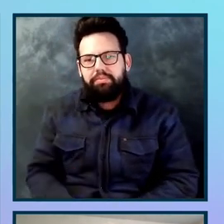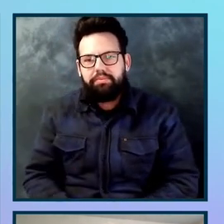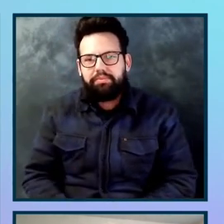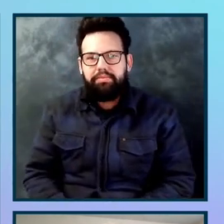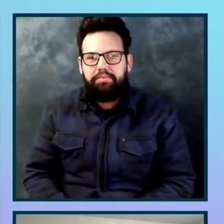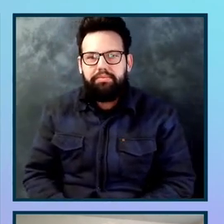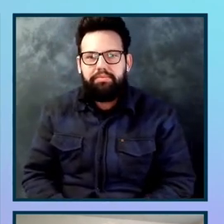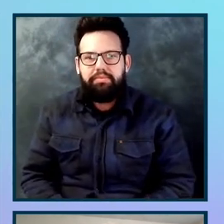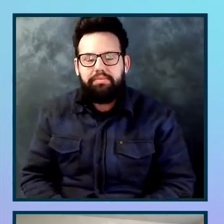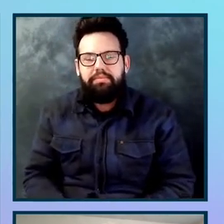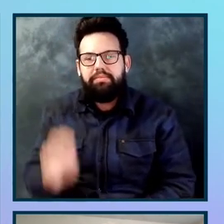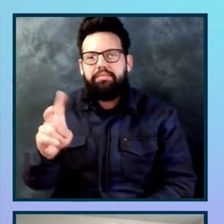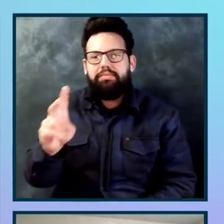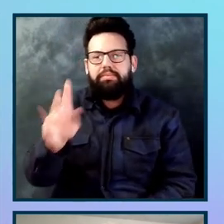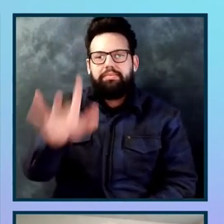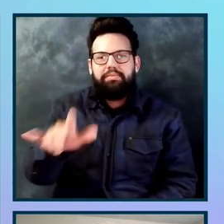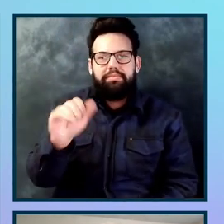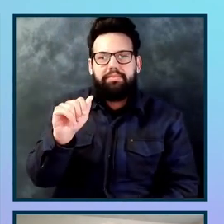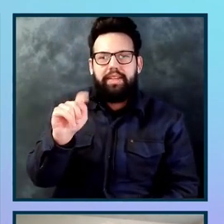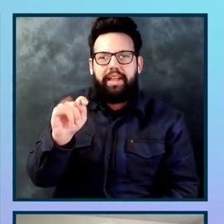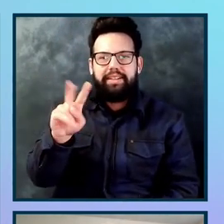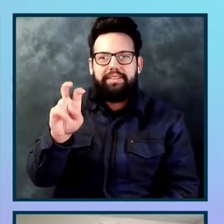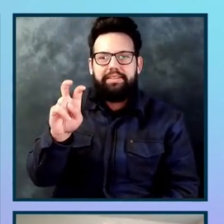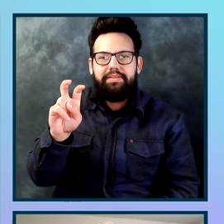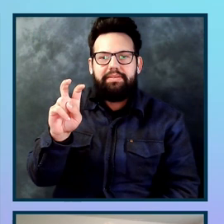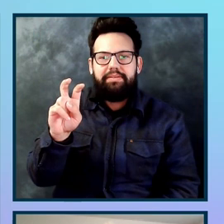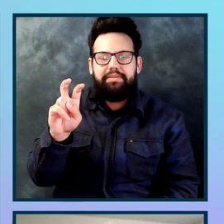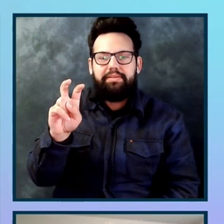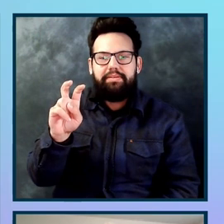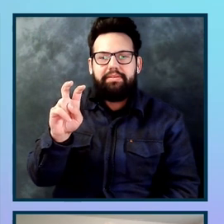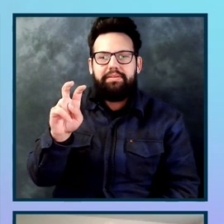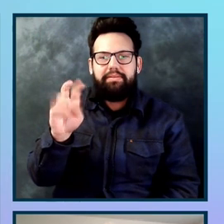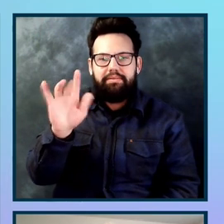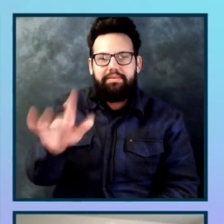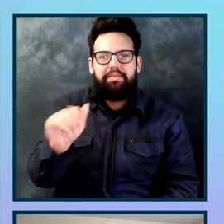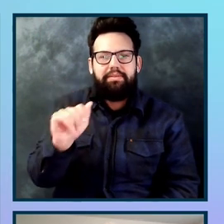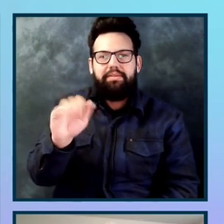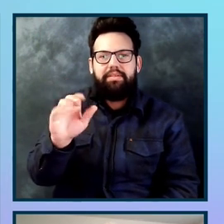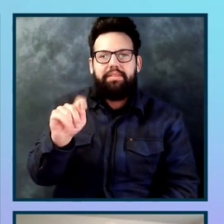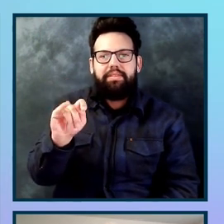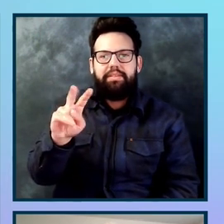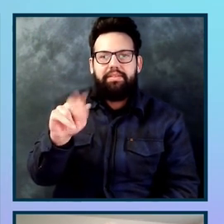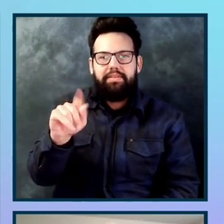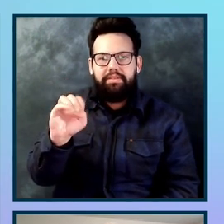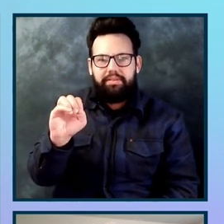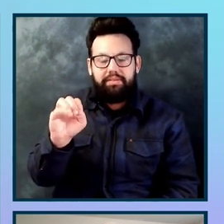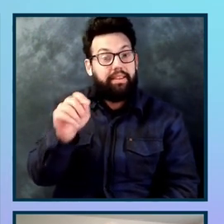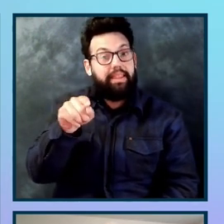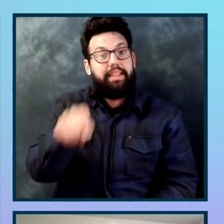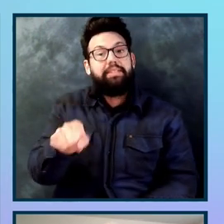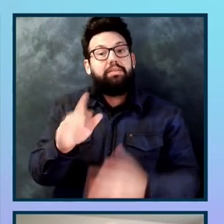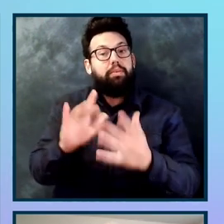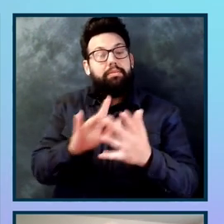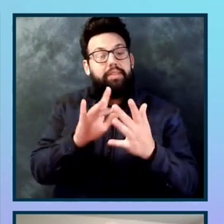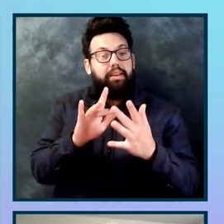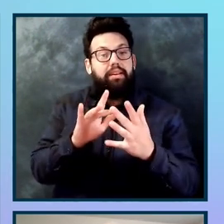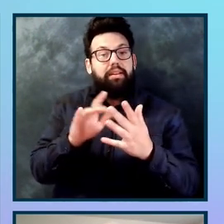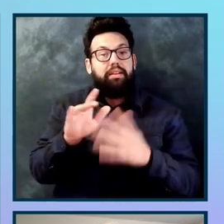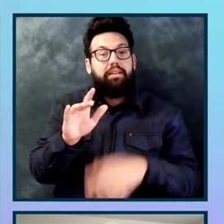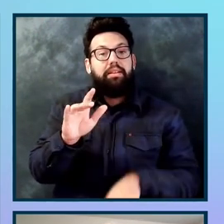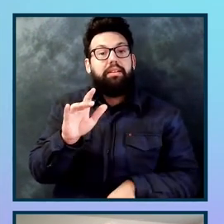hit this Activate AudioEye Toolbar button. Spell alert. This website is AudioEye enabled and is being optimized